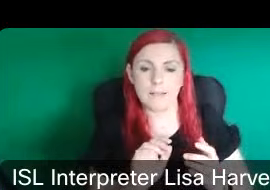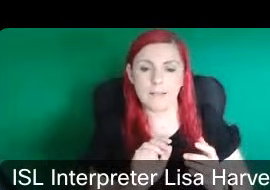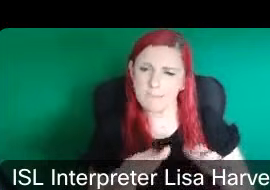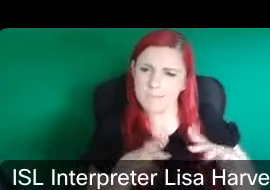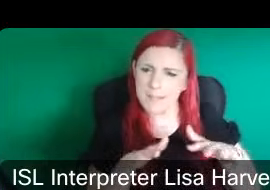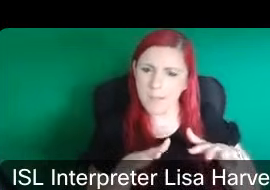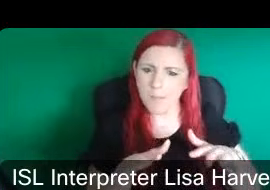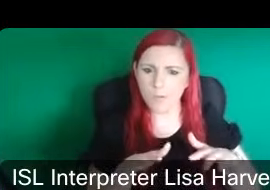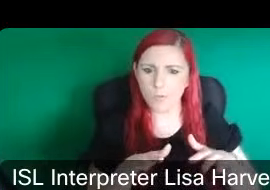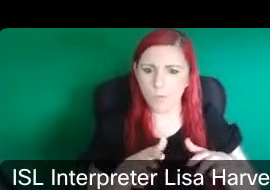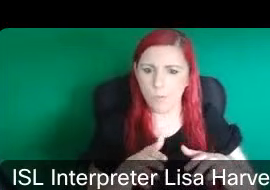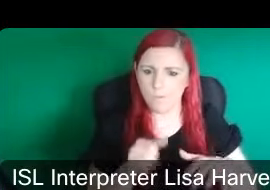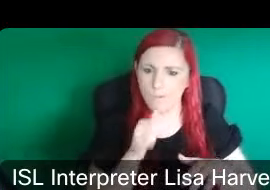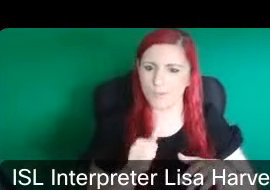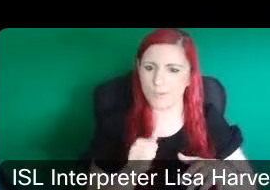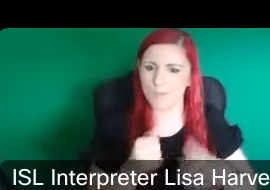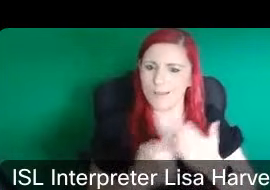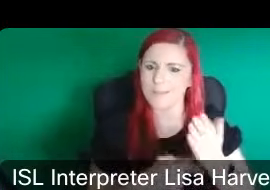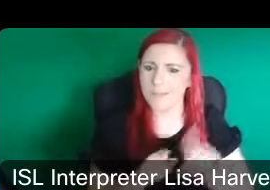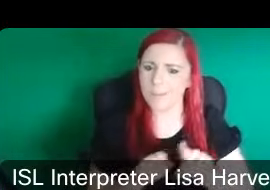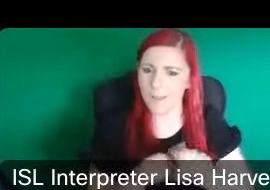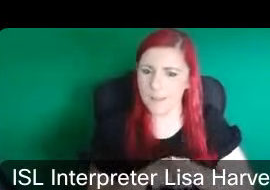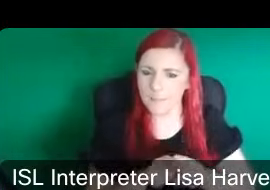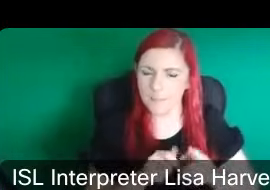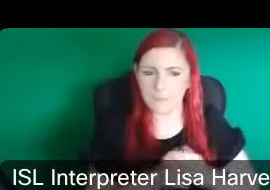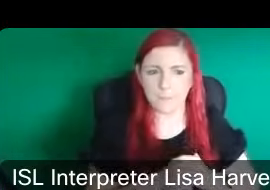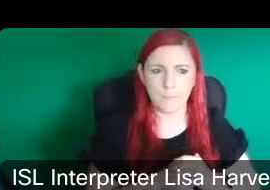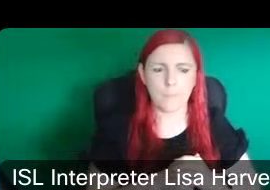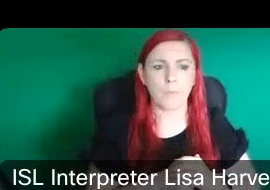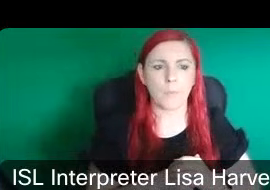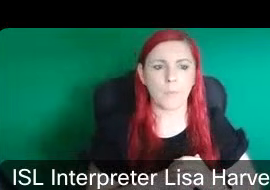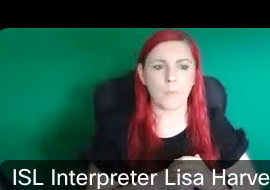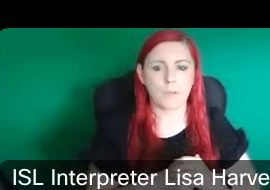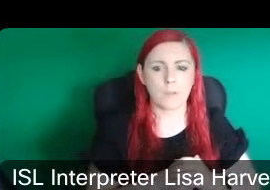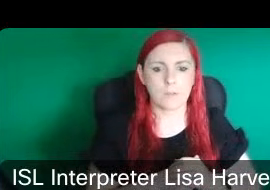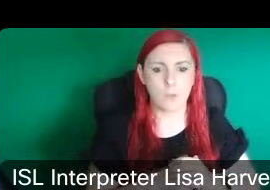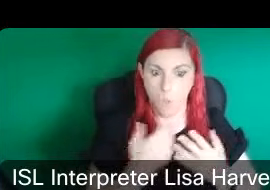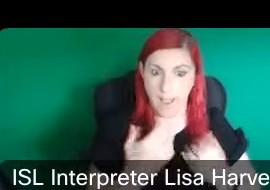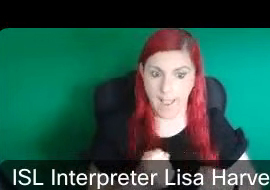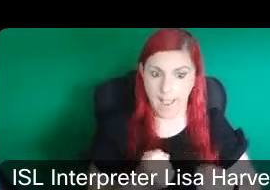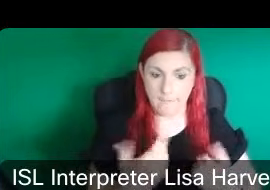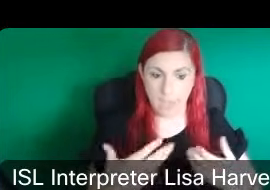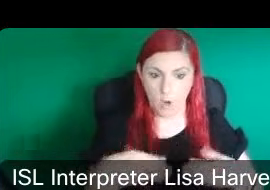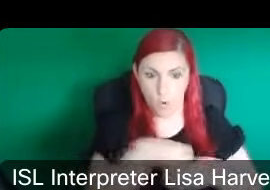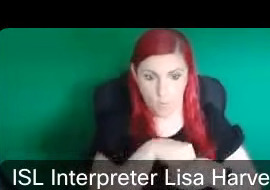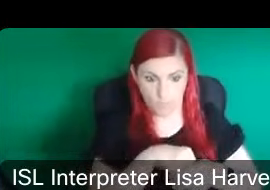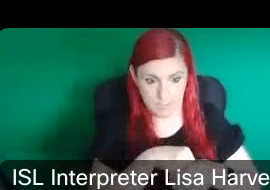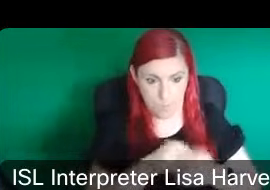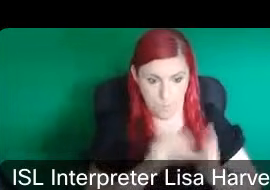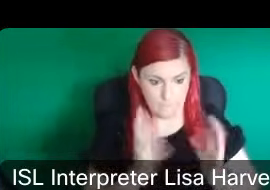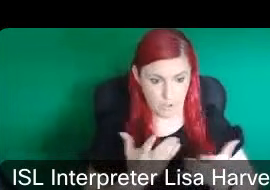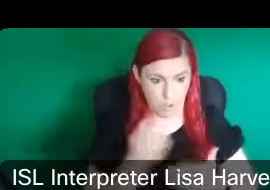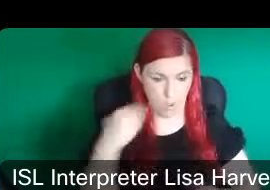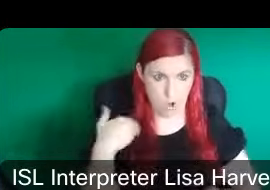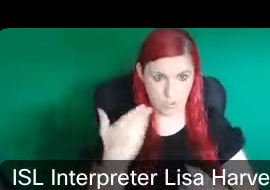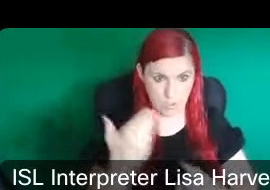tenets from earlier policies. So we have incorporated learning from open disclosure and incident